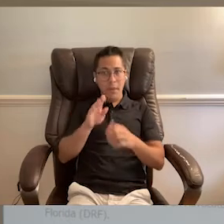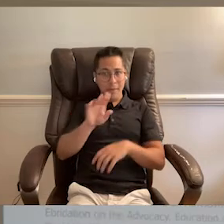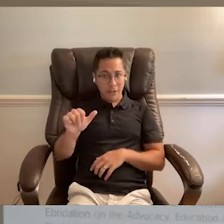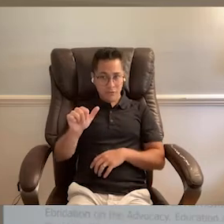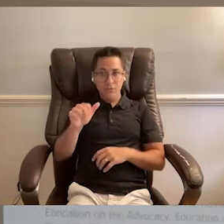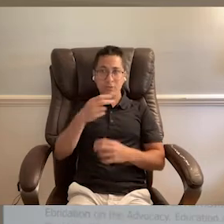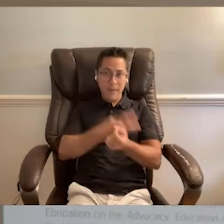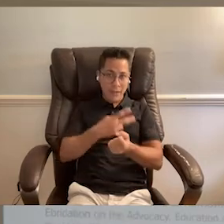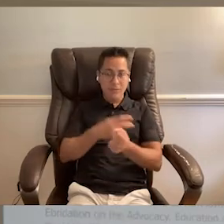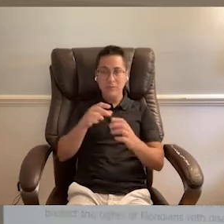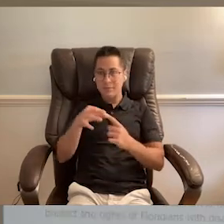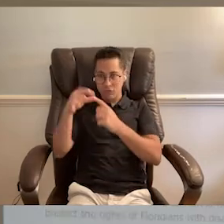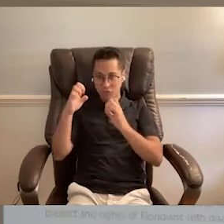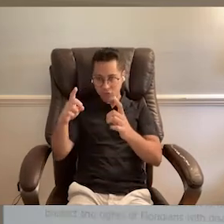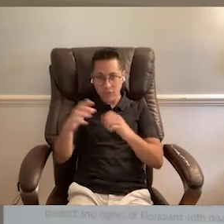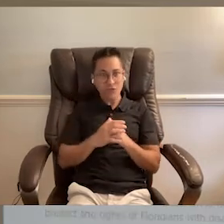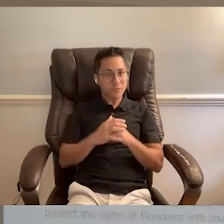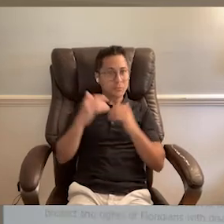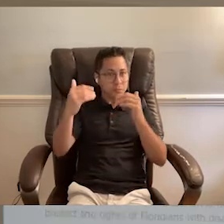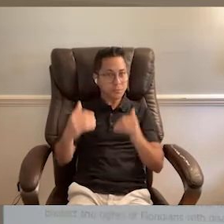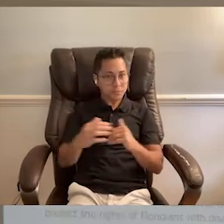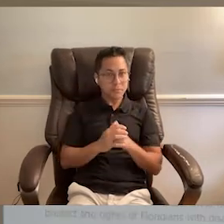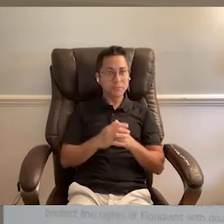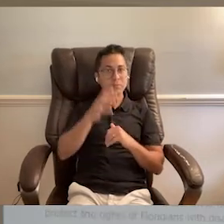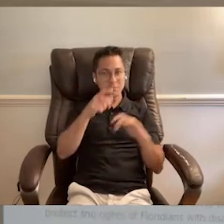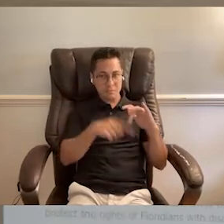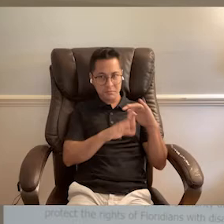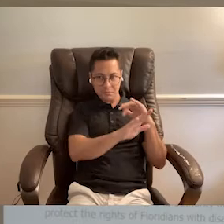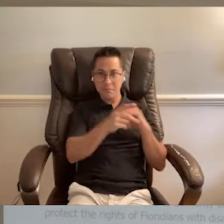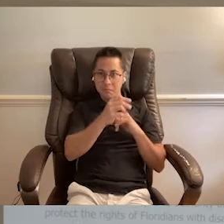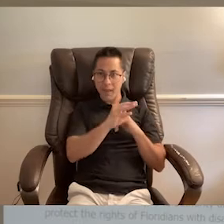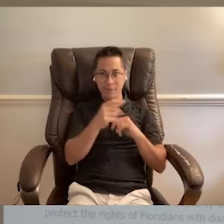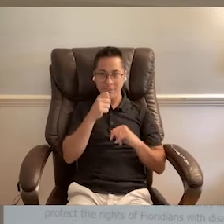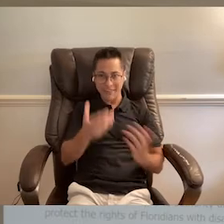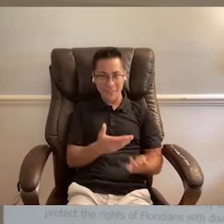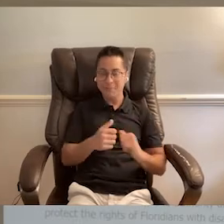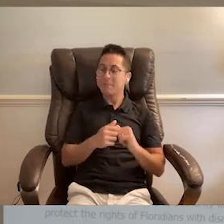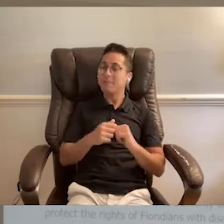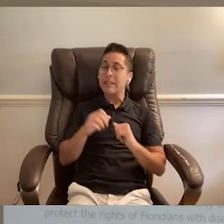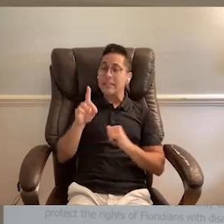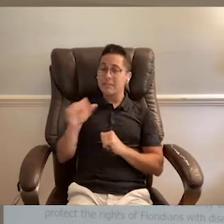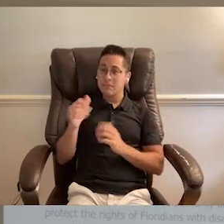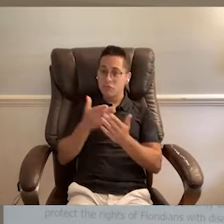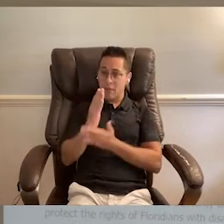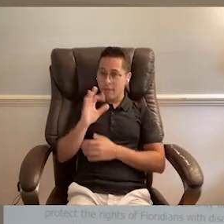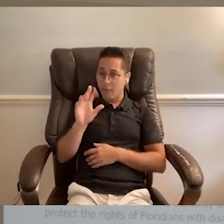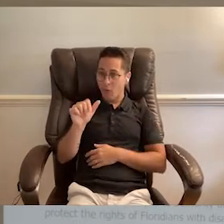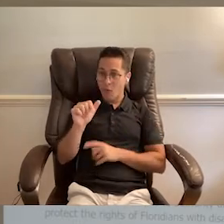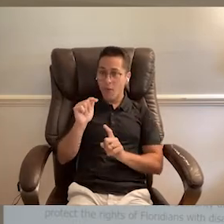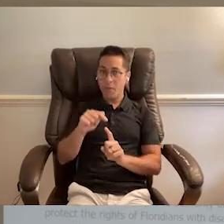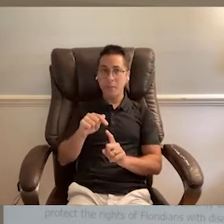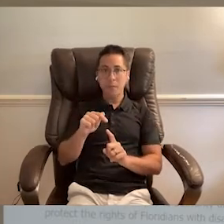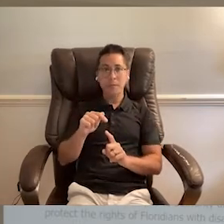education. I'm going to skip Pam because she's not here. So Disability Rights Florida is the state's